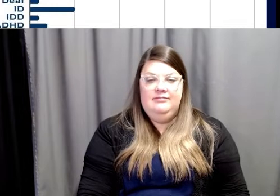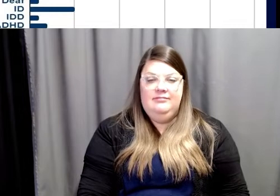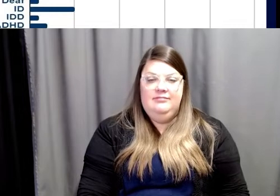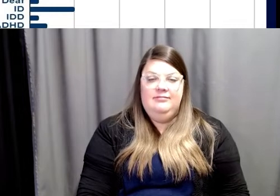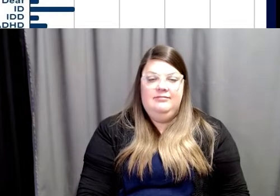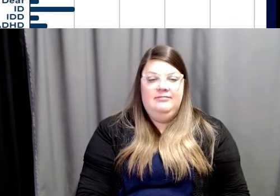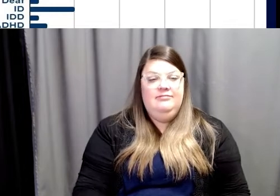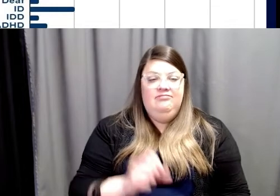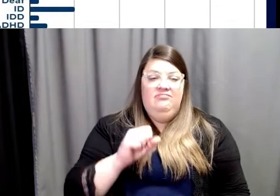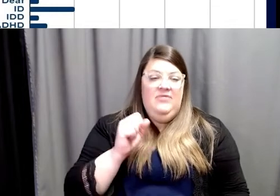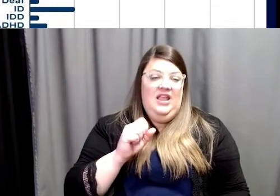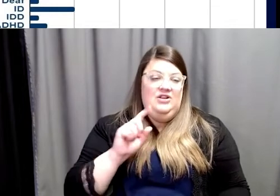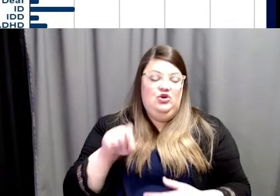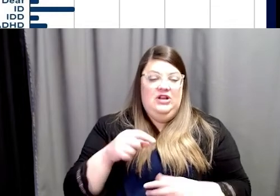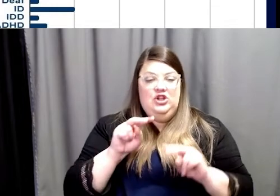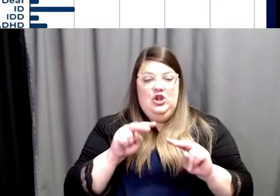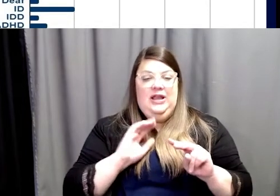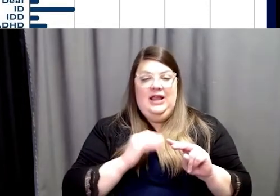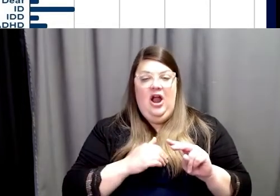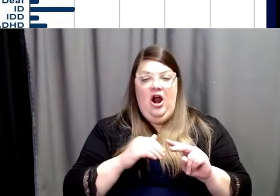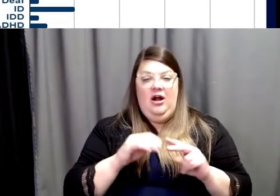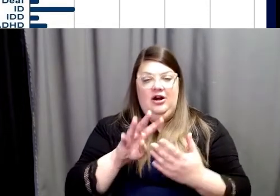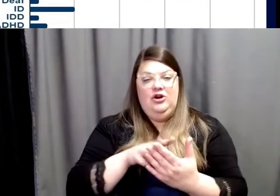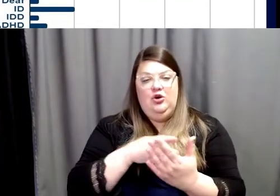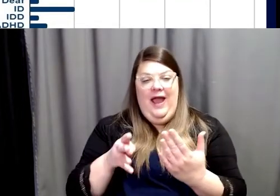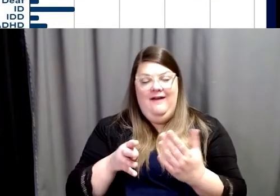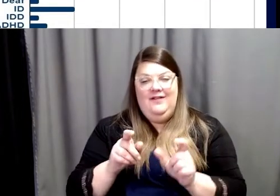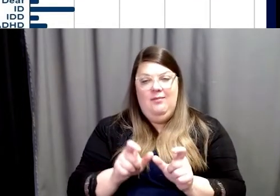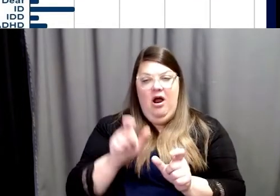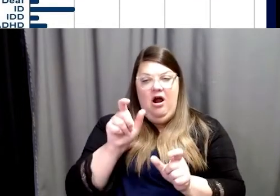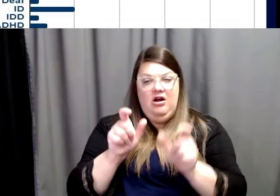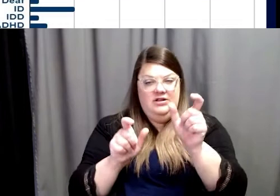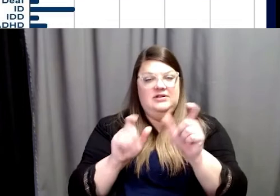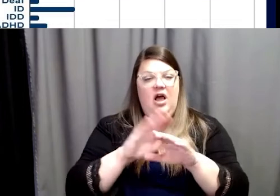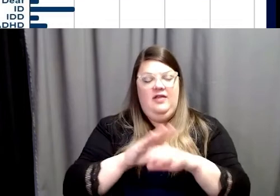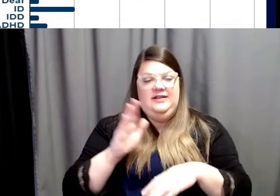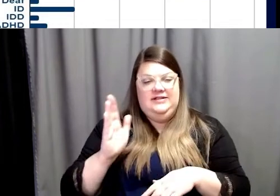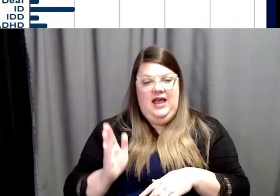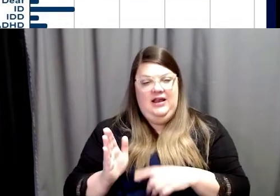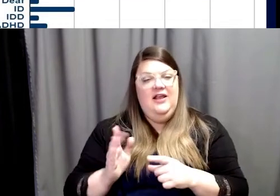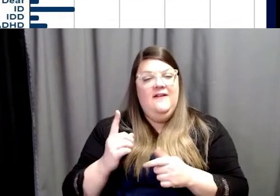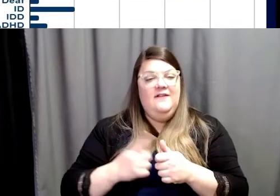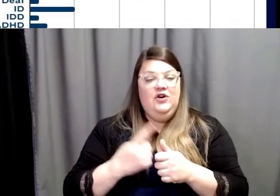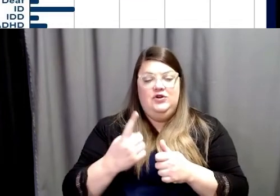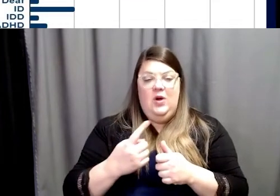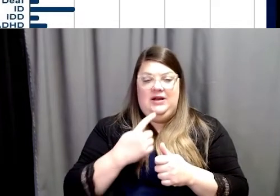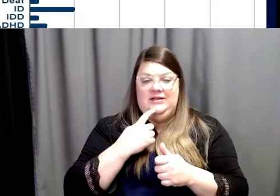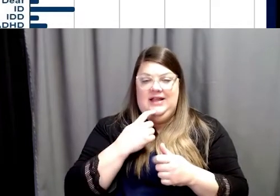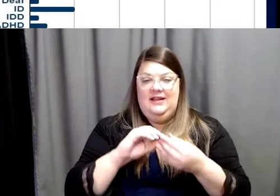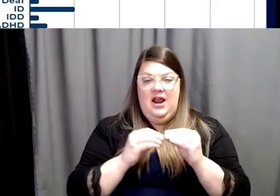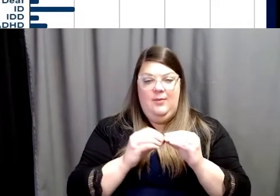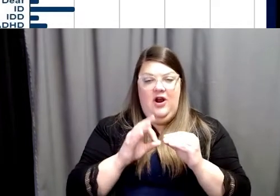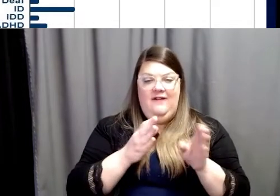Yeah, so just looking at our bar graph on the side, the first one named the number of individuals